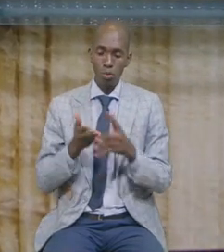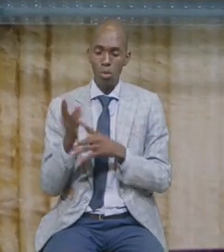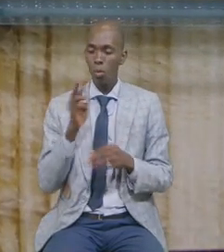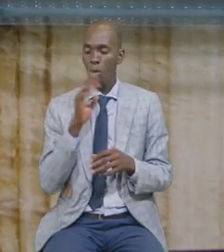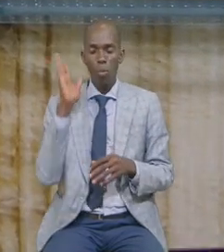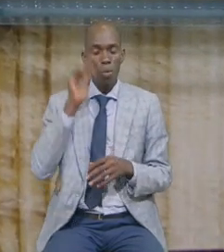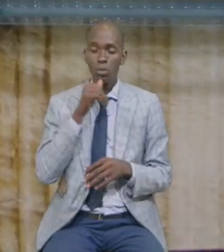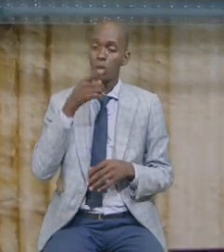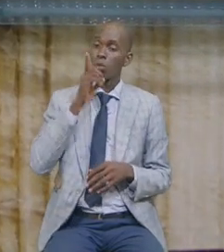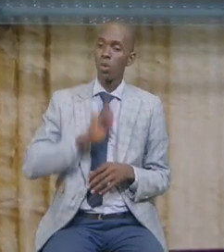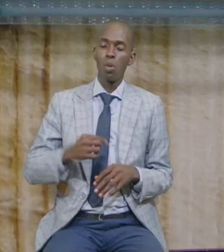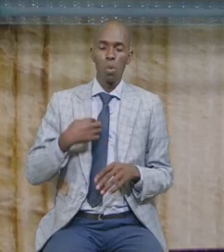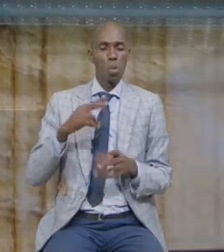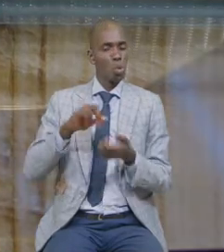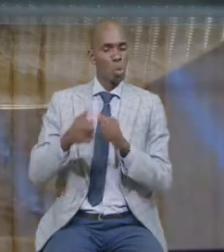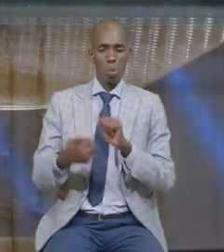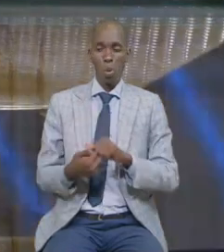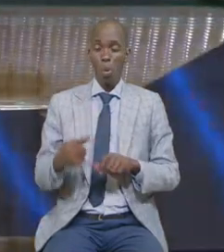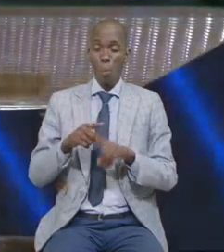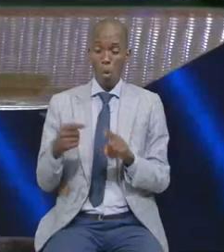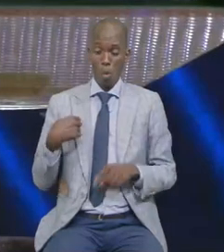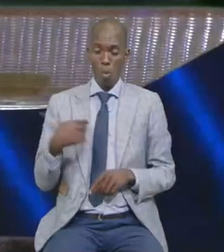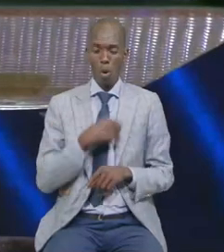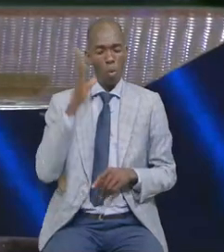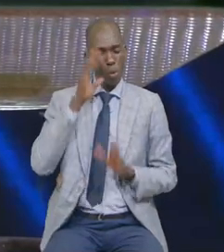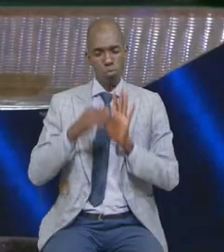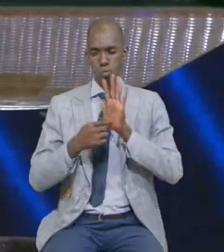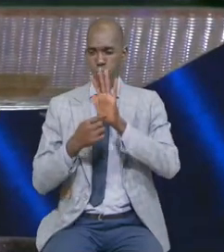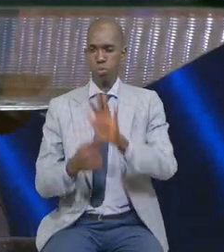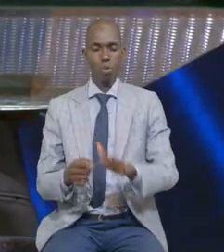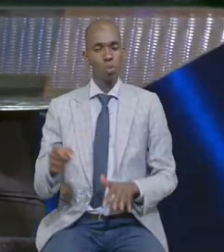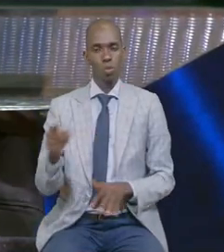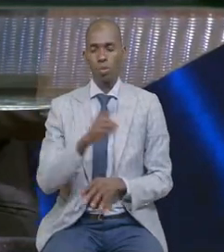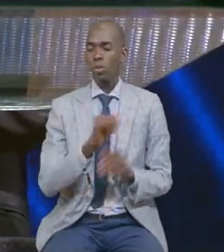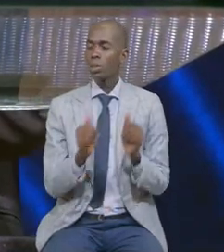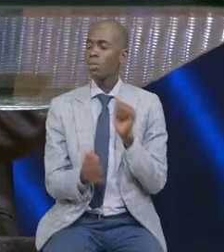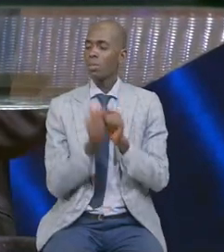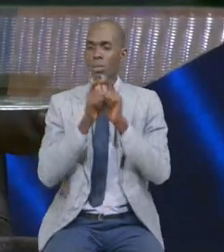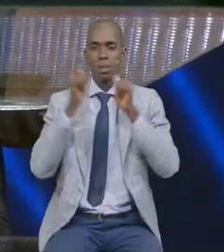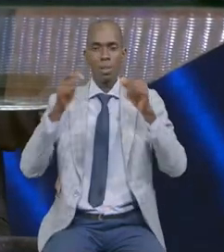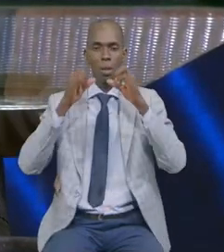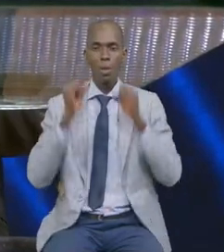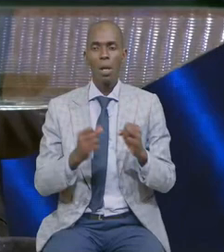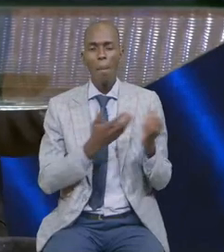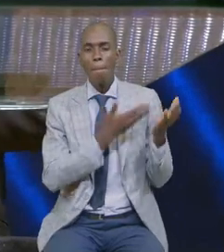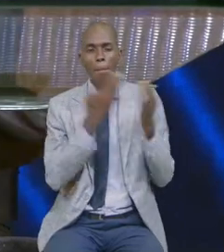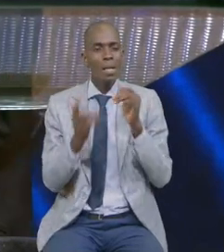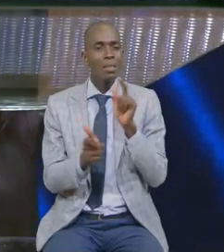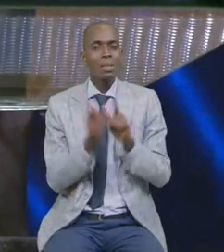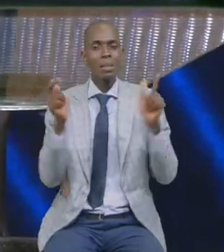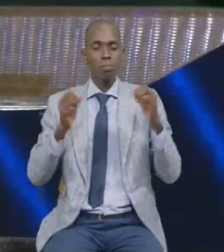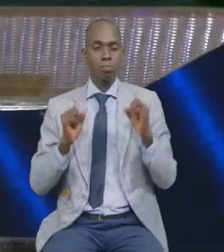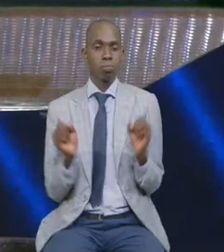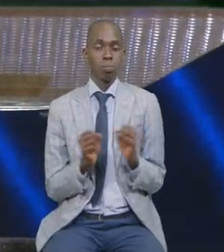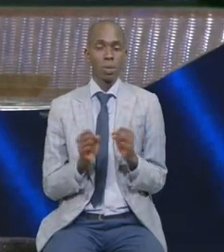greater than the word of God. You seem to be claiming the gift great threats and their tyrants, and they